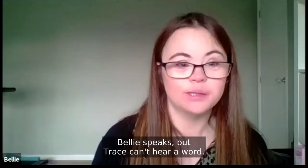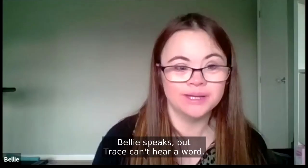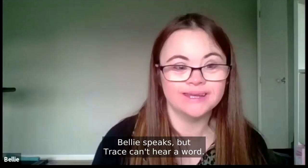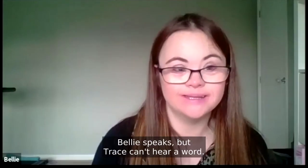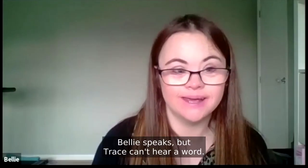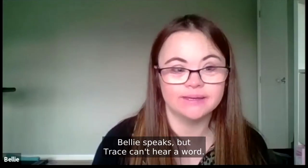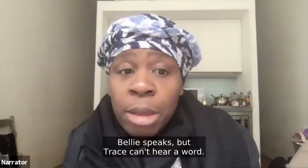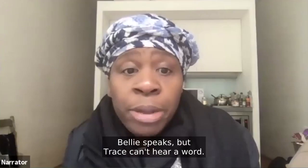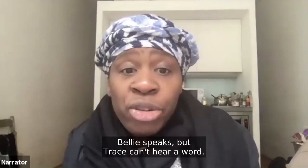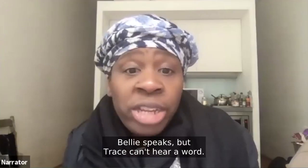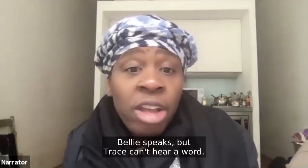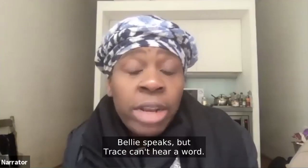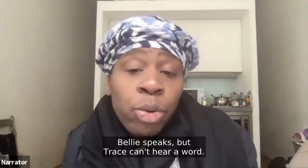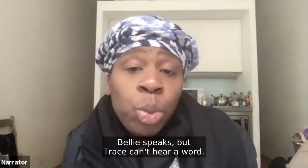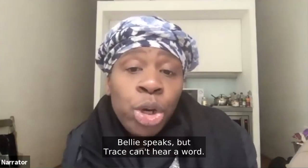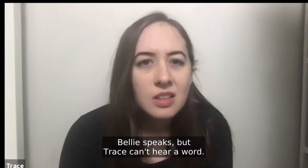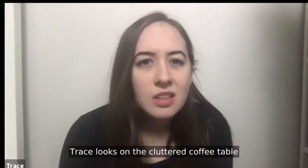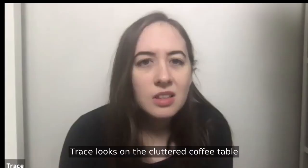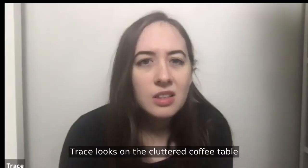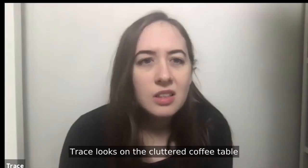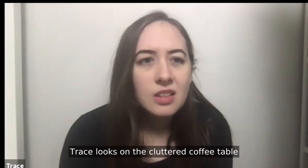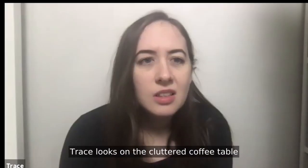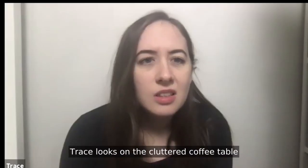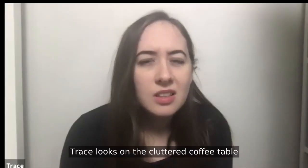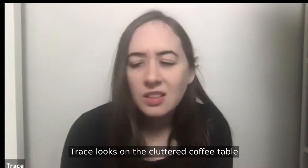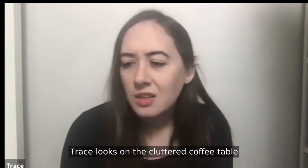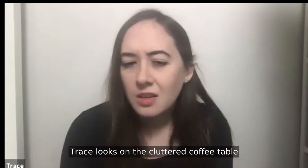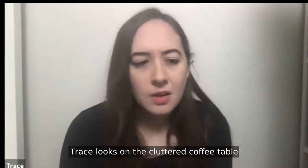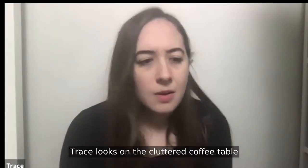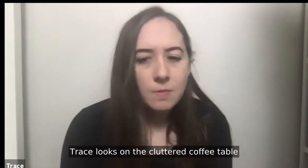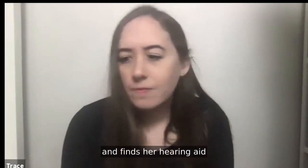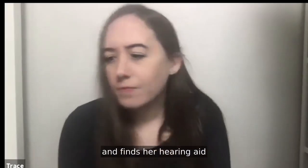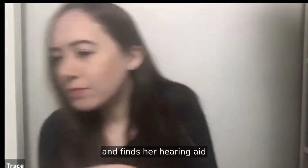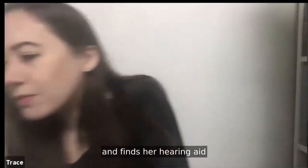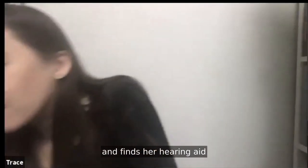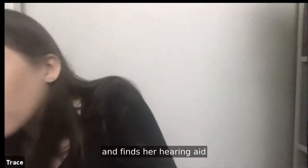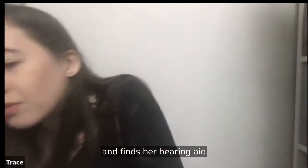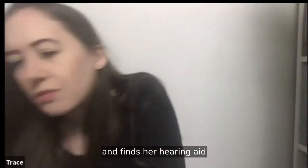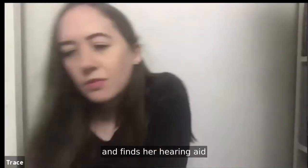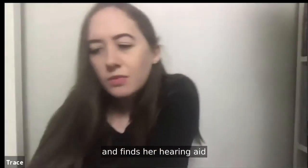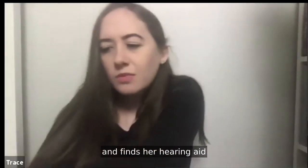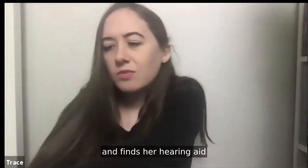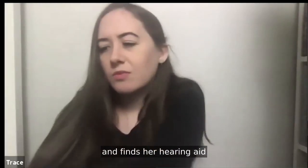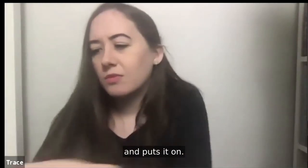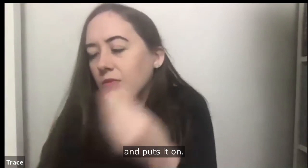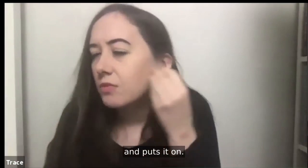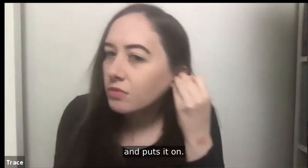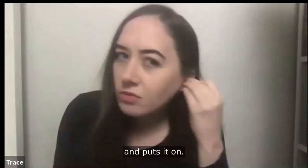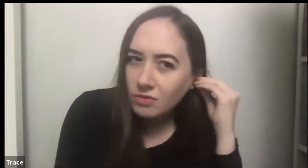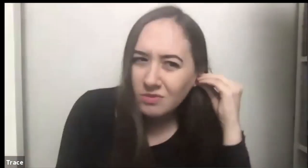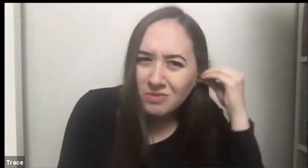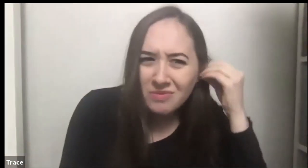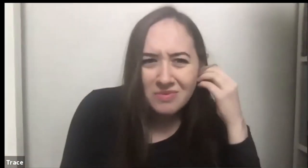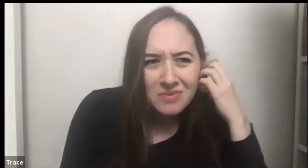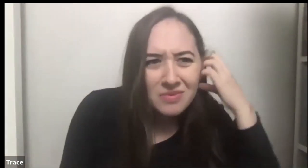Belly speaks, but Trace can't hear a word. Trace looks on the cluttered coffee table and finds her hearing aid and puts them on.